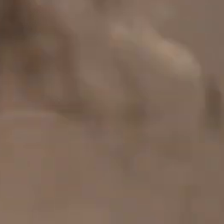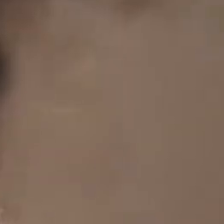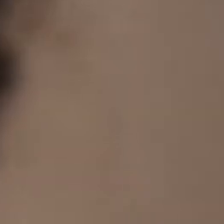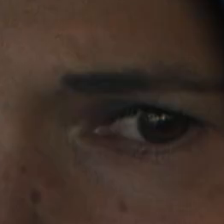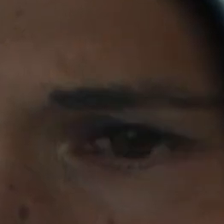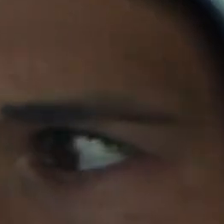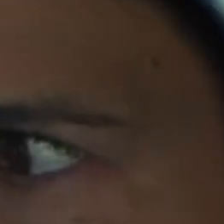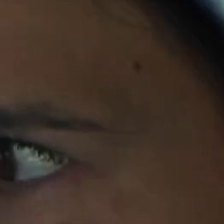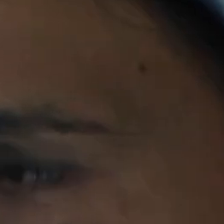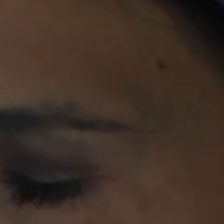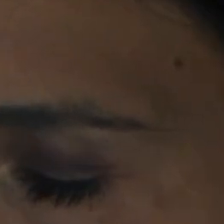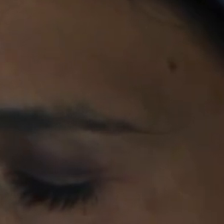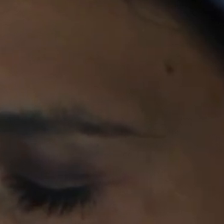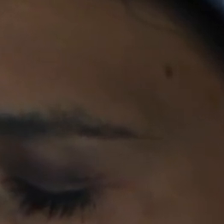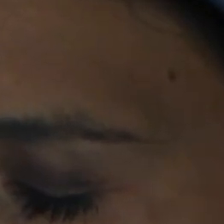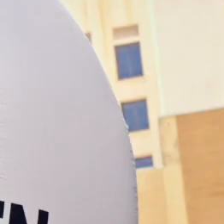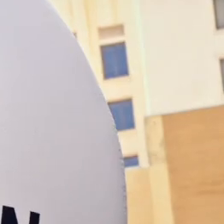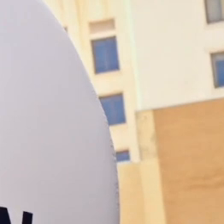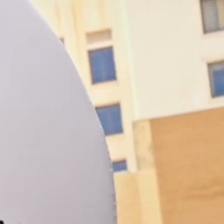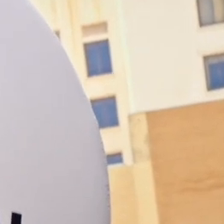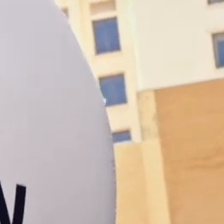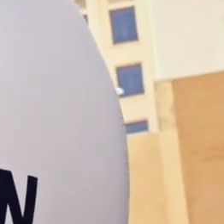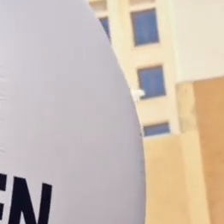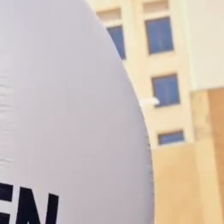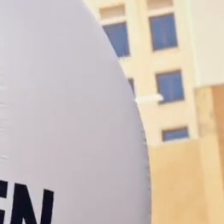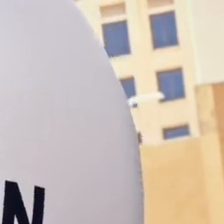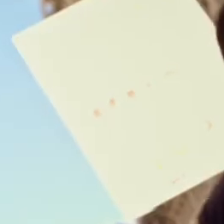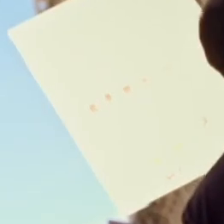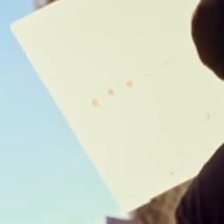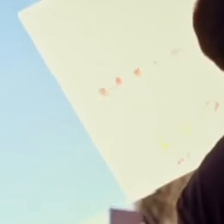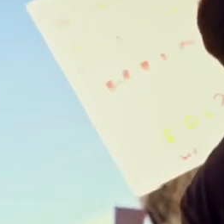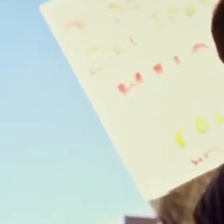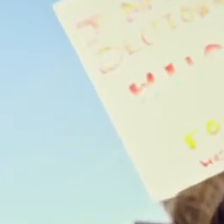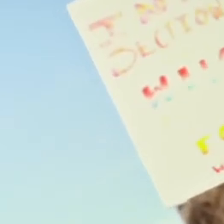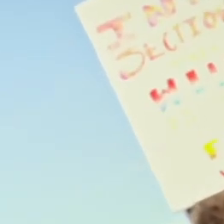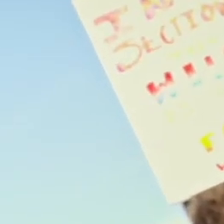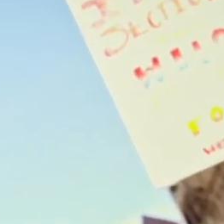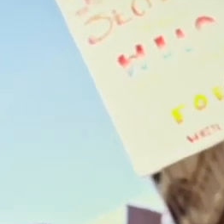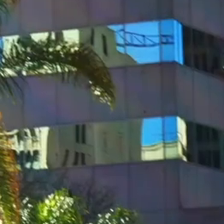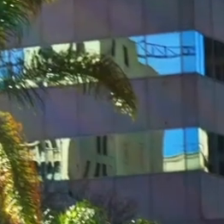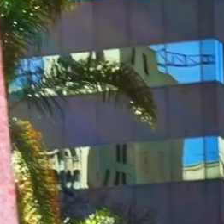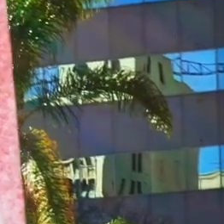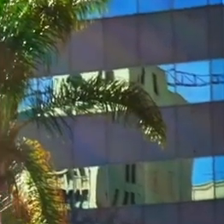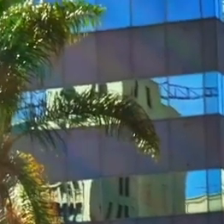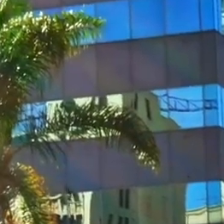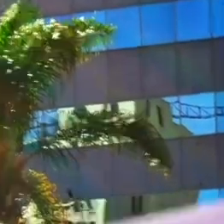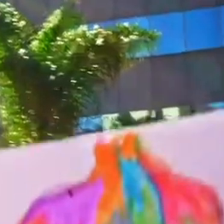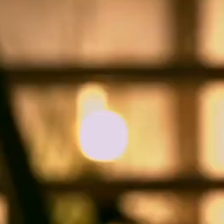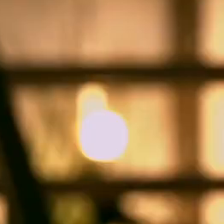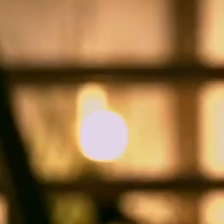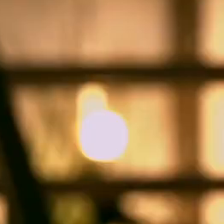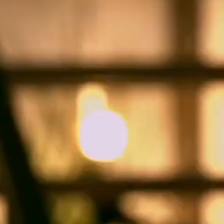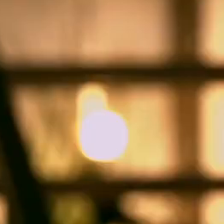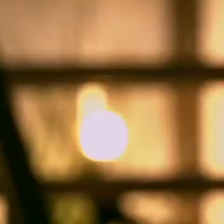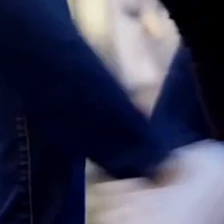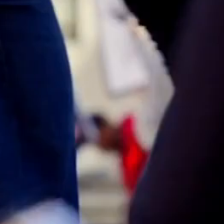the scenes happens to all of us in this society, and it will not stand. If I say that I care about women, how do I actually put that